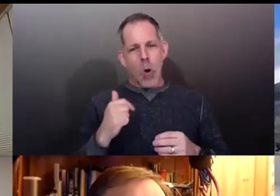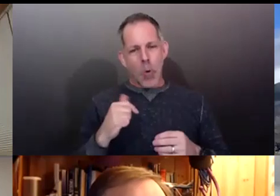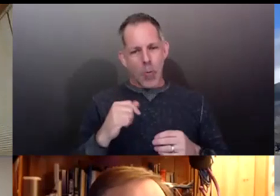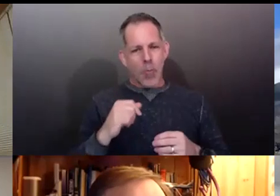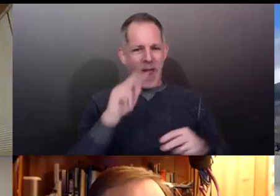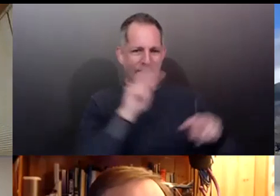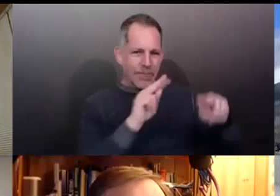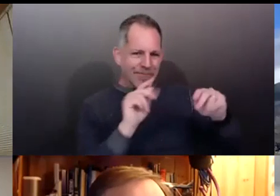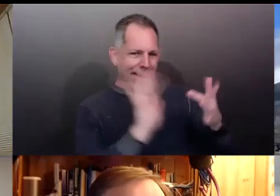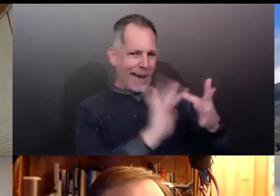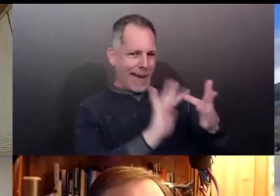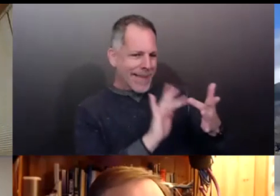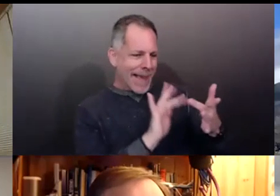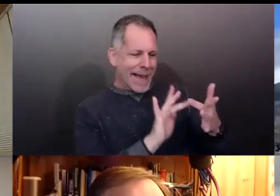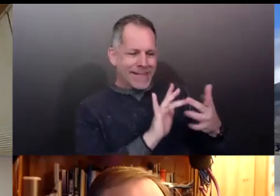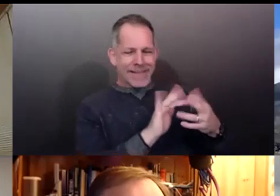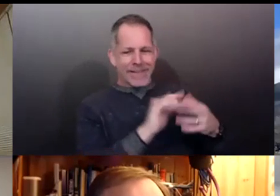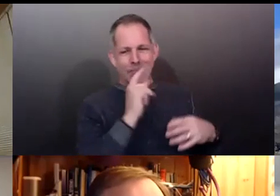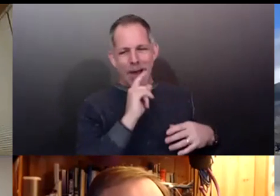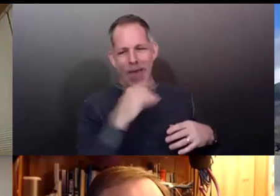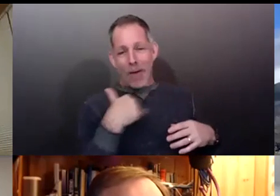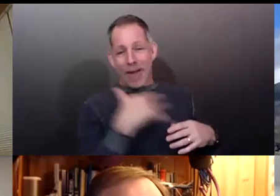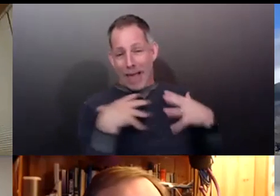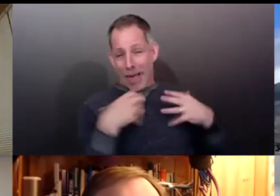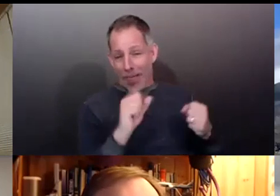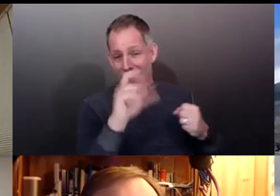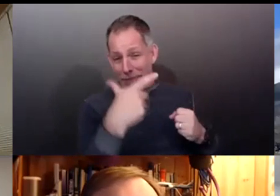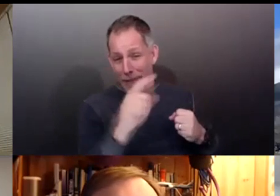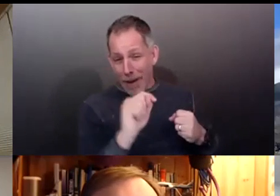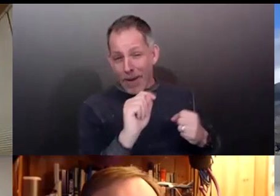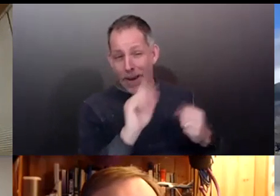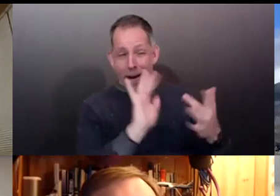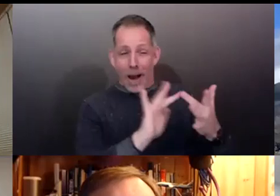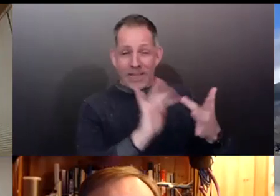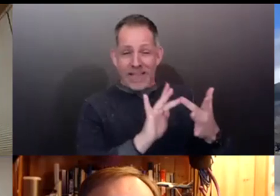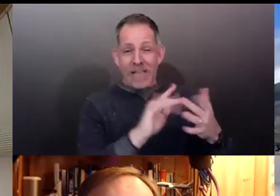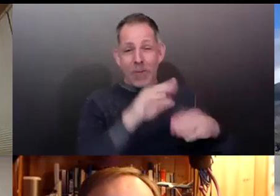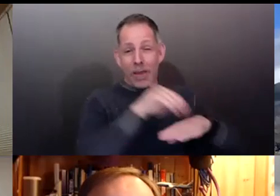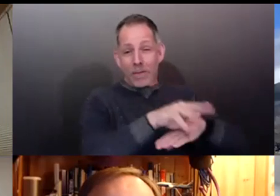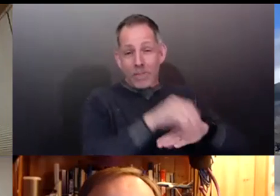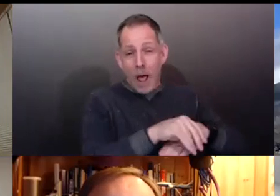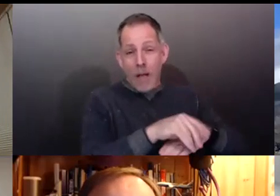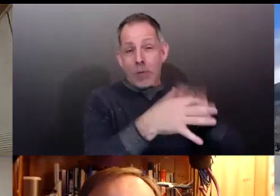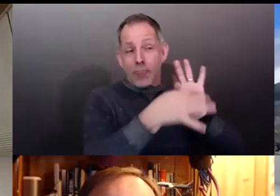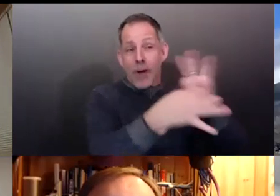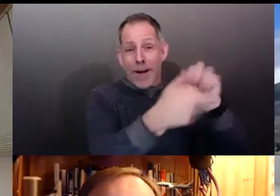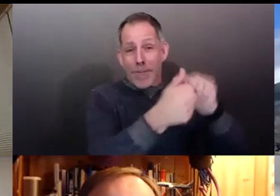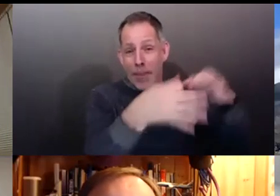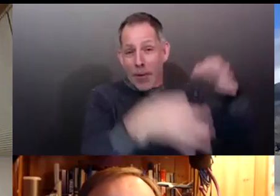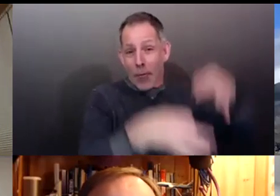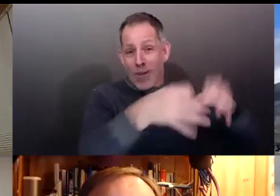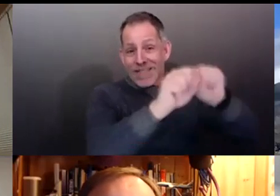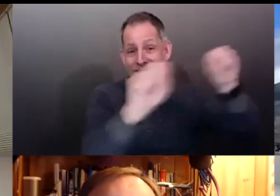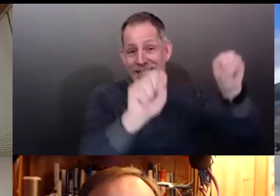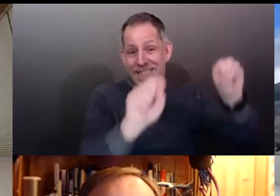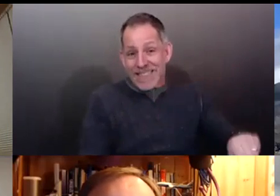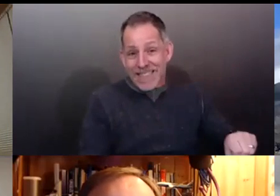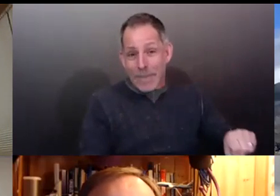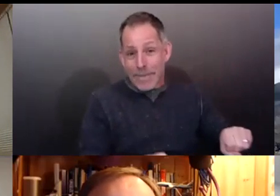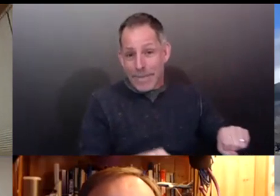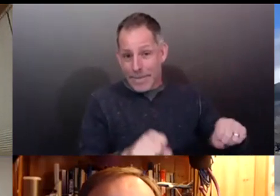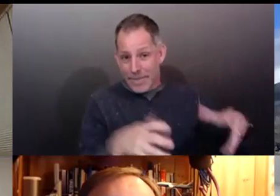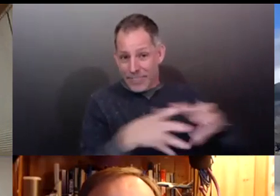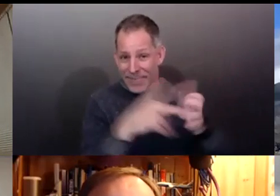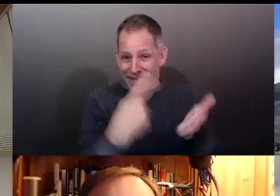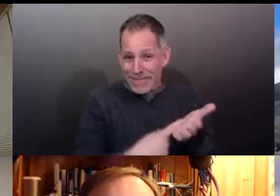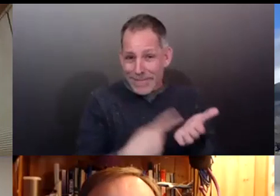as from the you know, the court system about what direction we want to go right now. But so I don't have I share your concern,